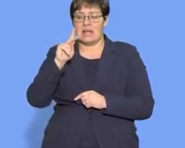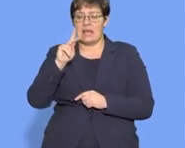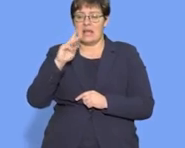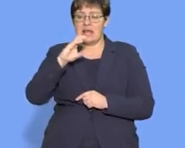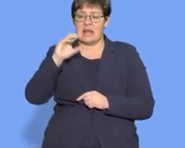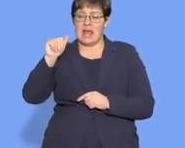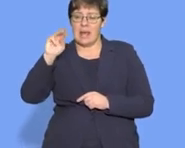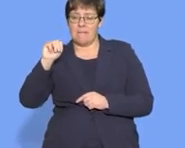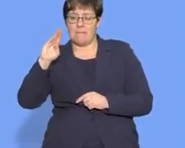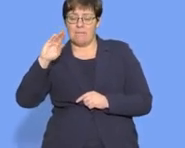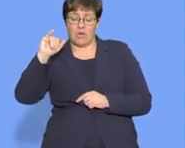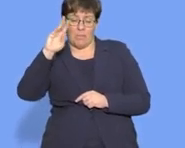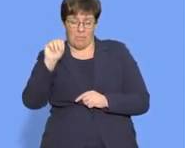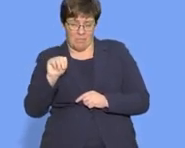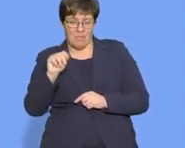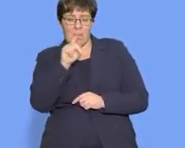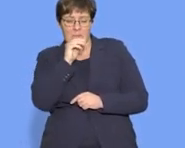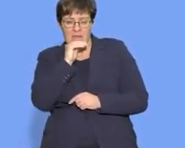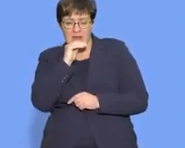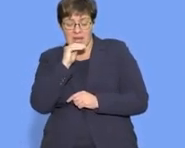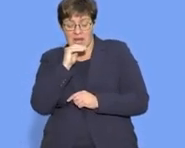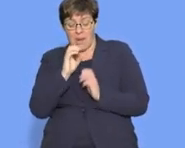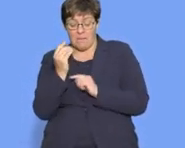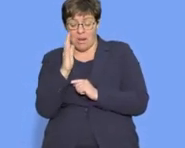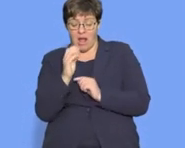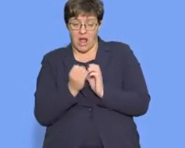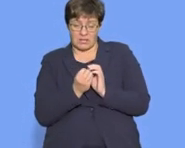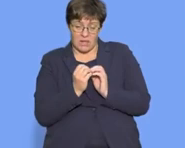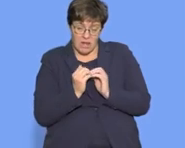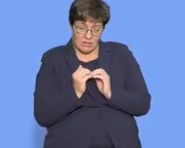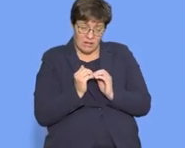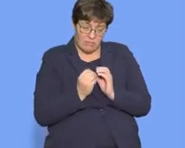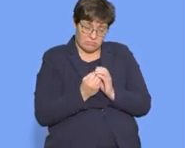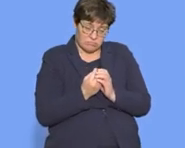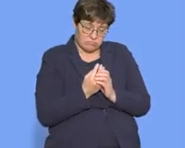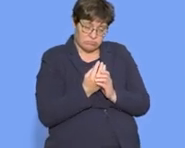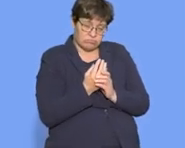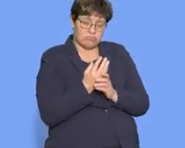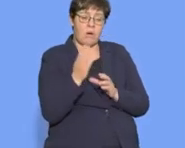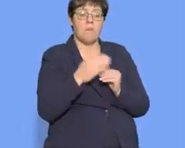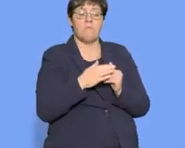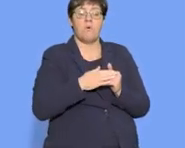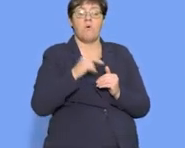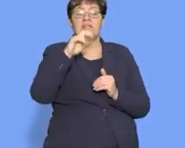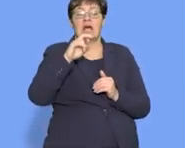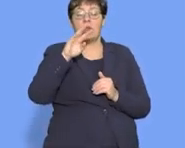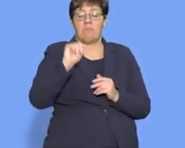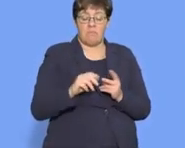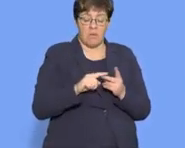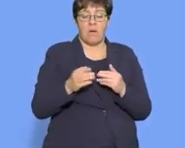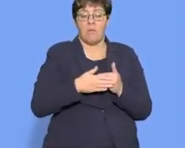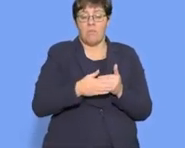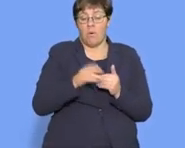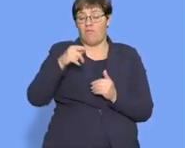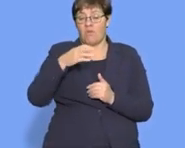a plant, as it gets bigger, to grow more xylem and phloem, because if it's bigger, it's going to need to transport